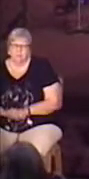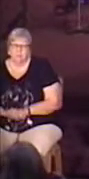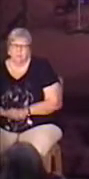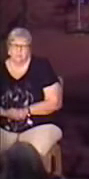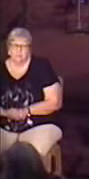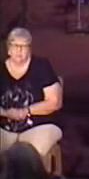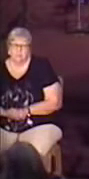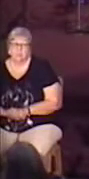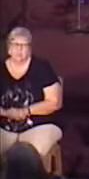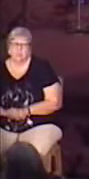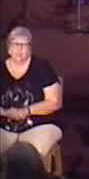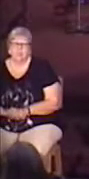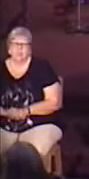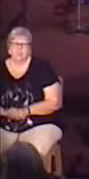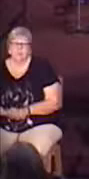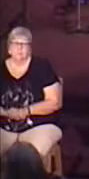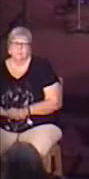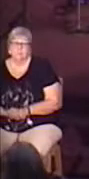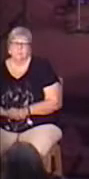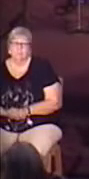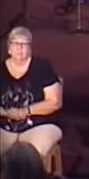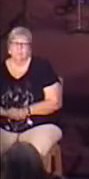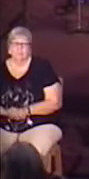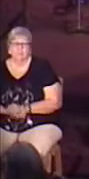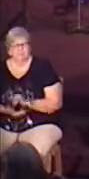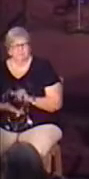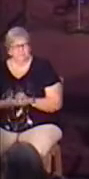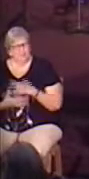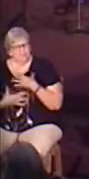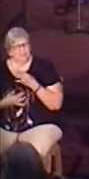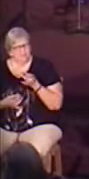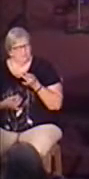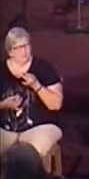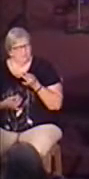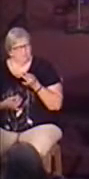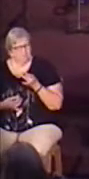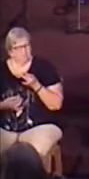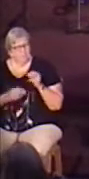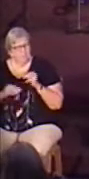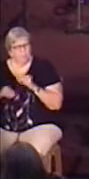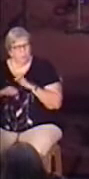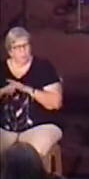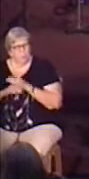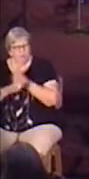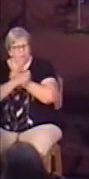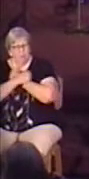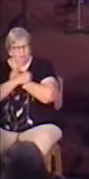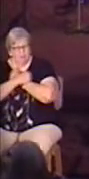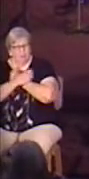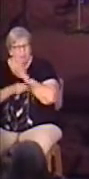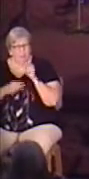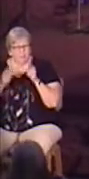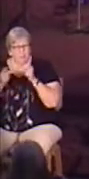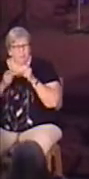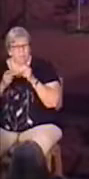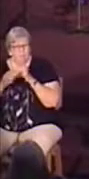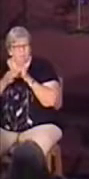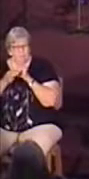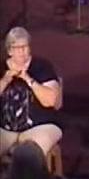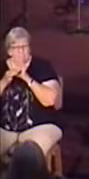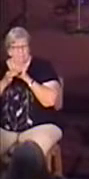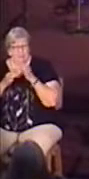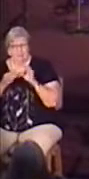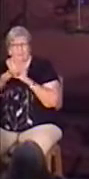perfect bond of unity. And isn't that interesting? Put on love, which is the perfect bond of